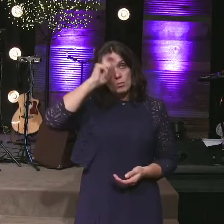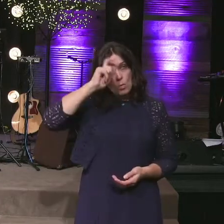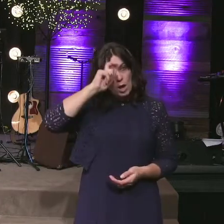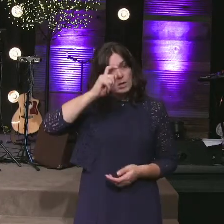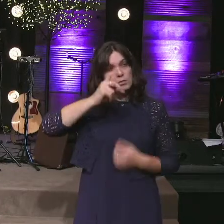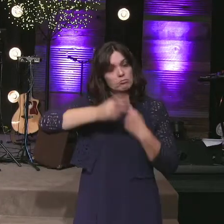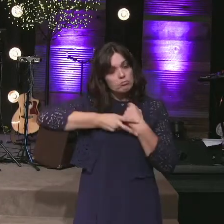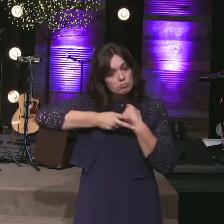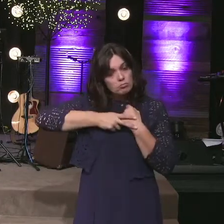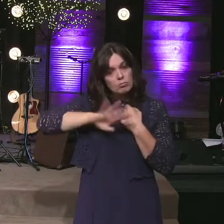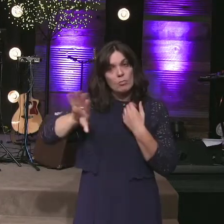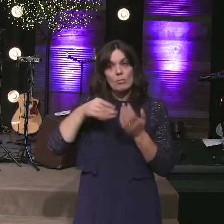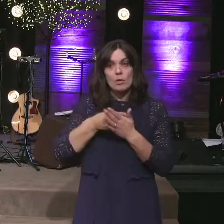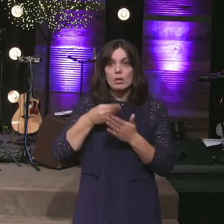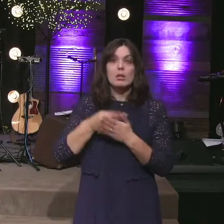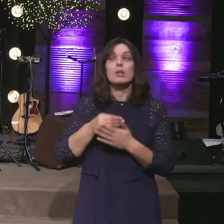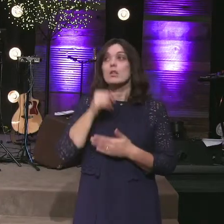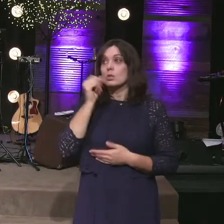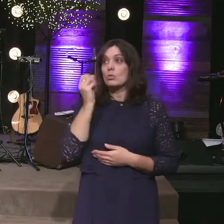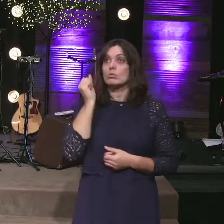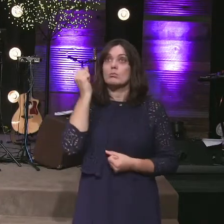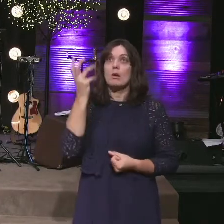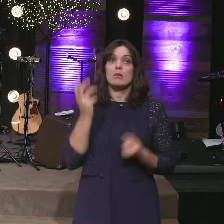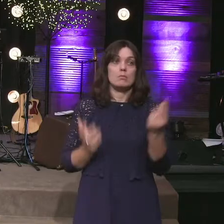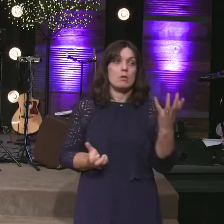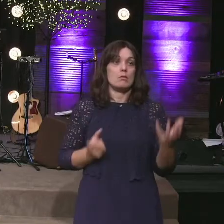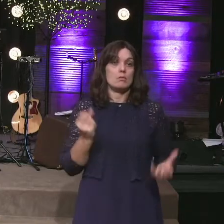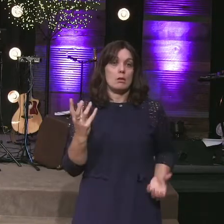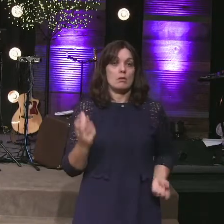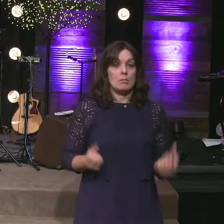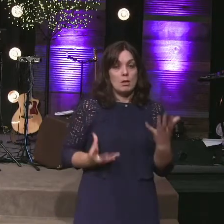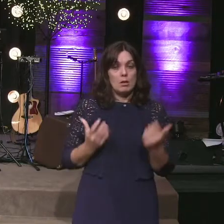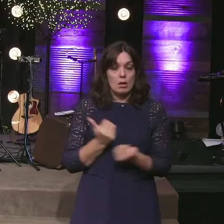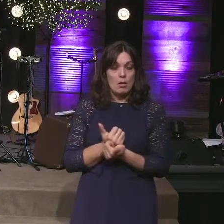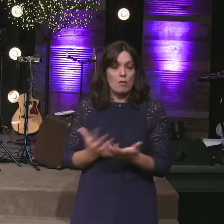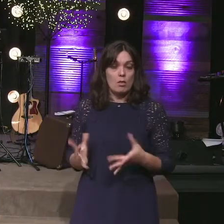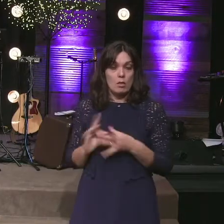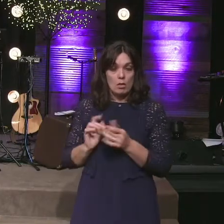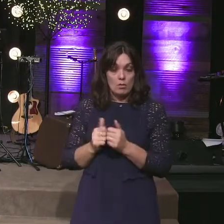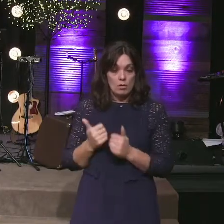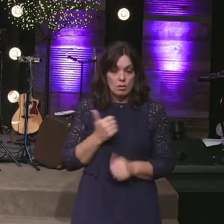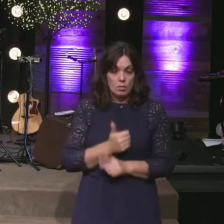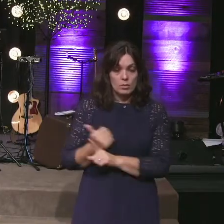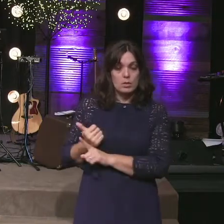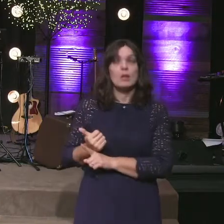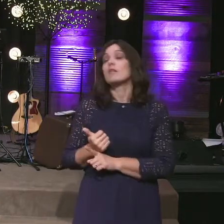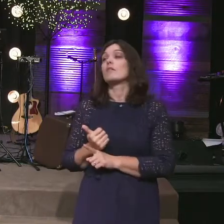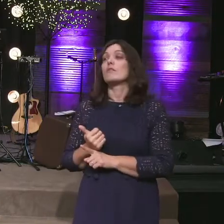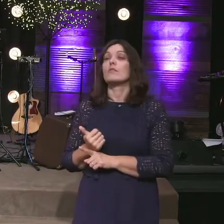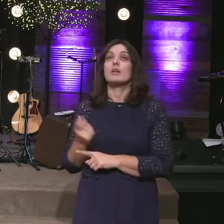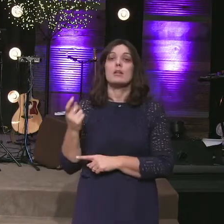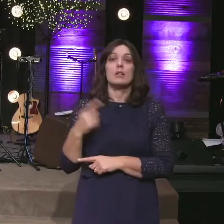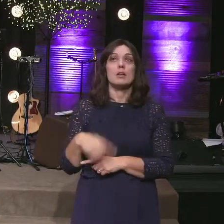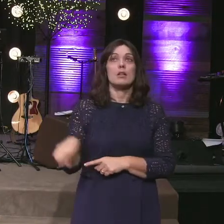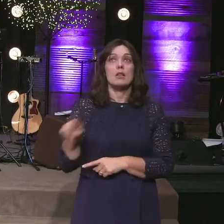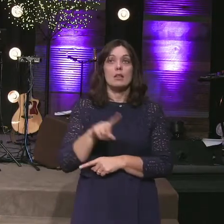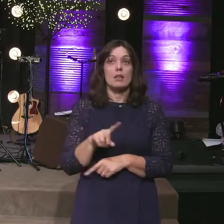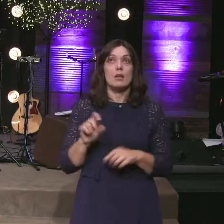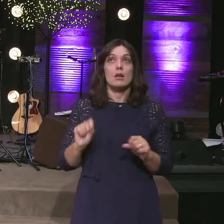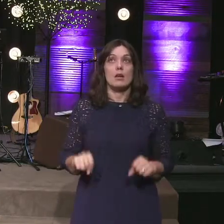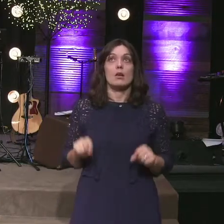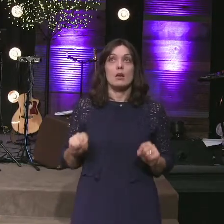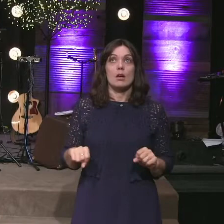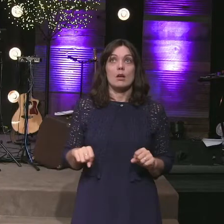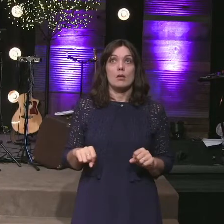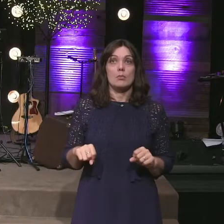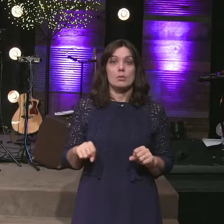stewards, and they don't spend every dollar that they get on themselves. And they are able to sow